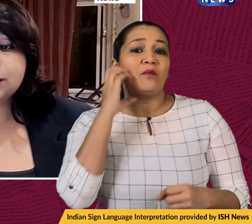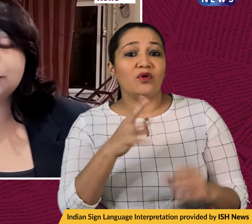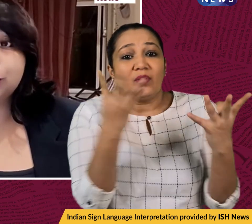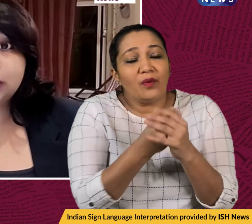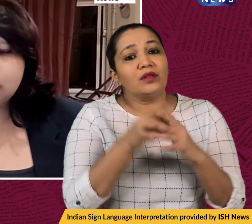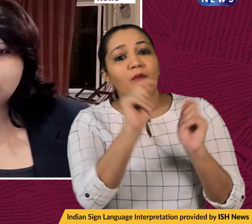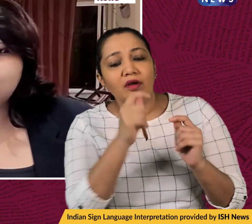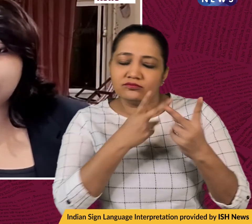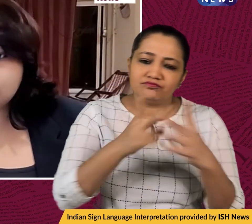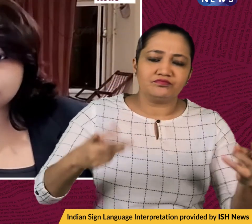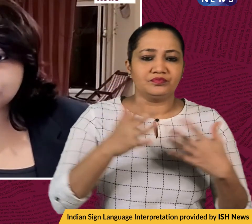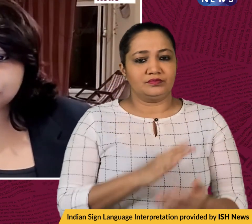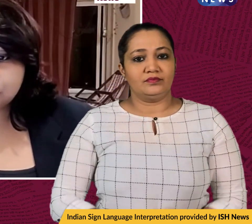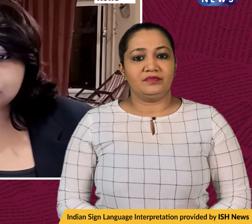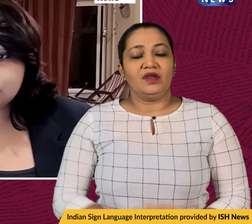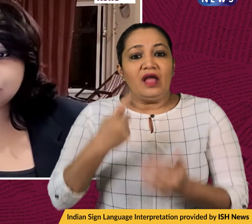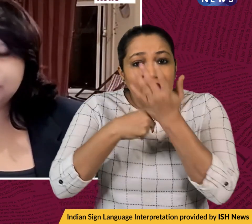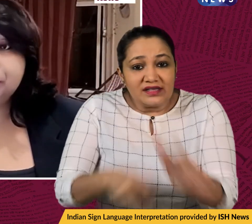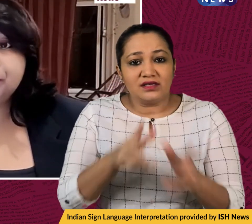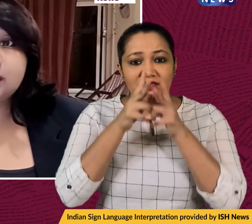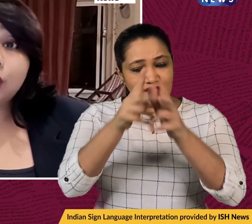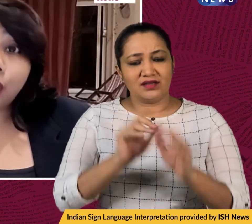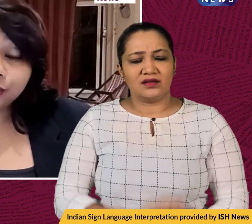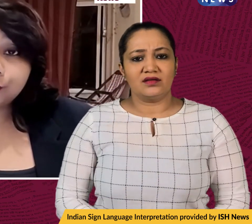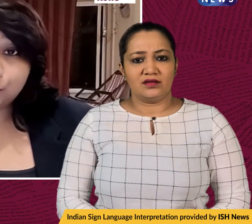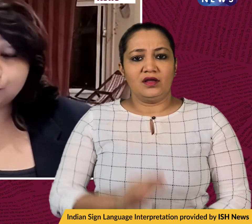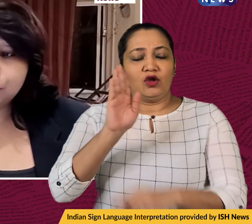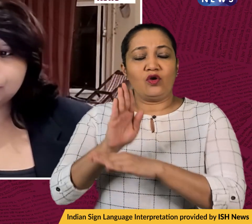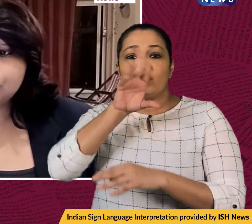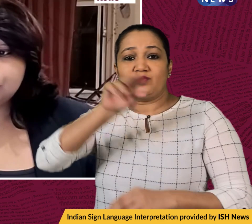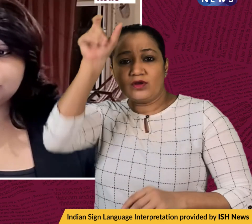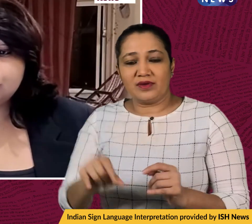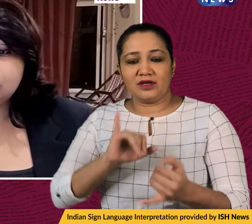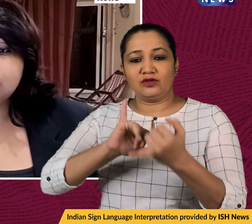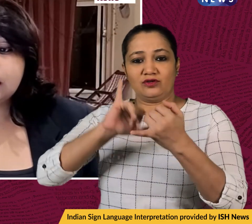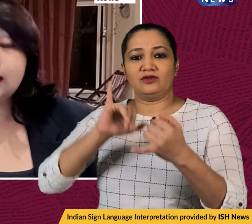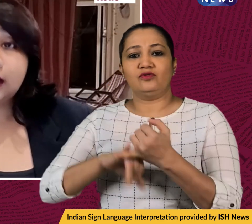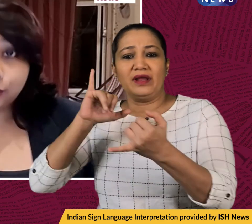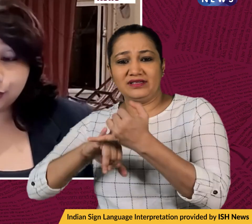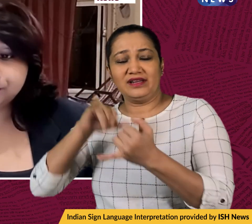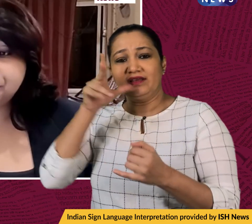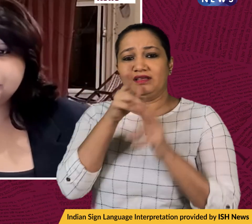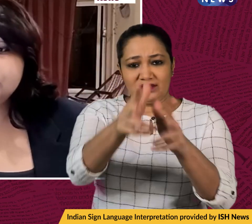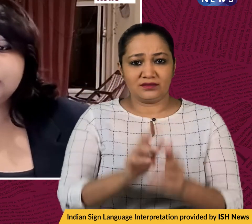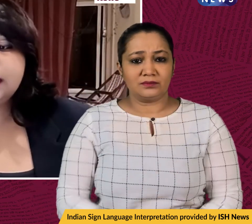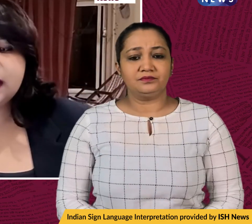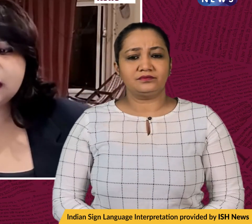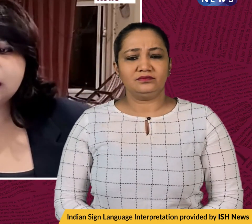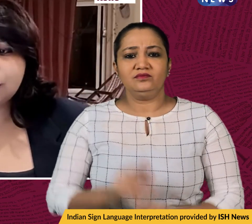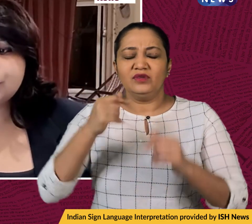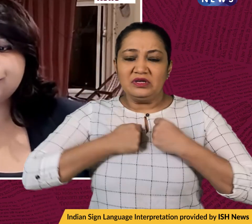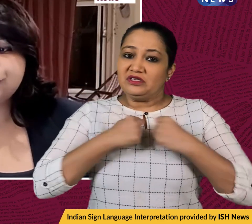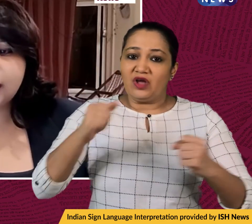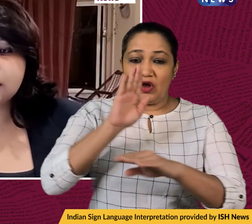Prime Minister Modi. When asked about the resignation, Congress spokesperson Supriya Srinath said, and I quote, "It